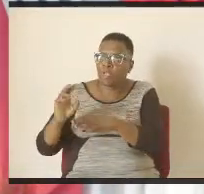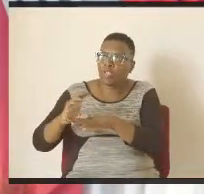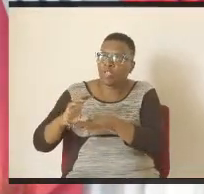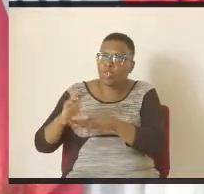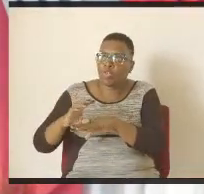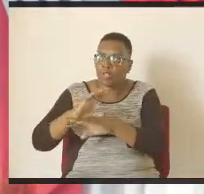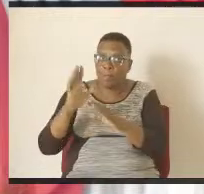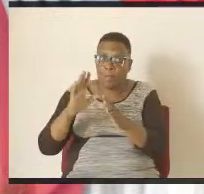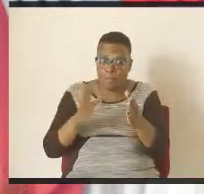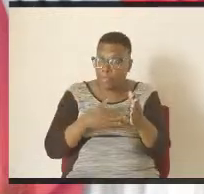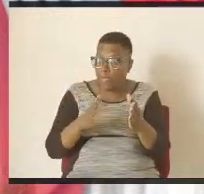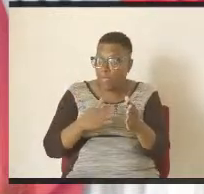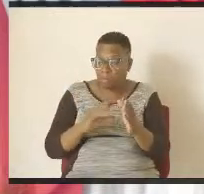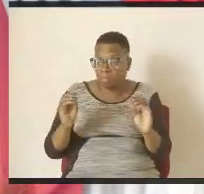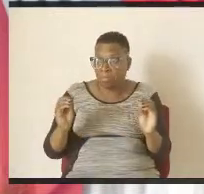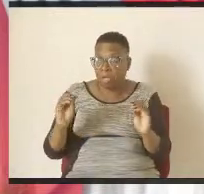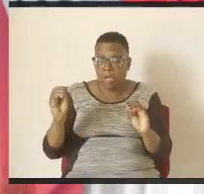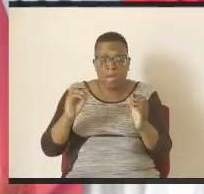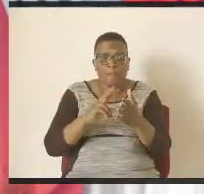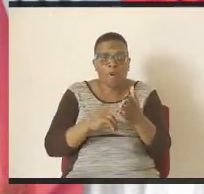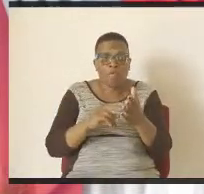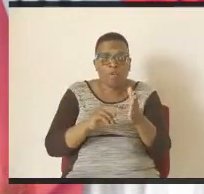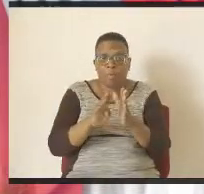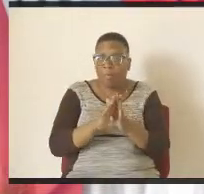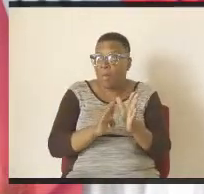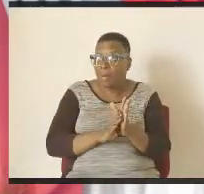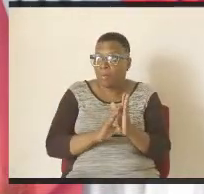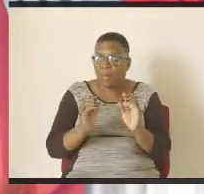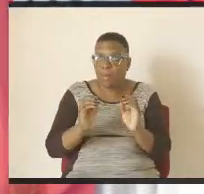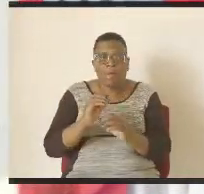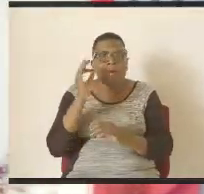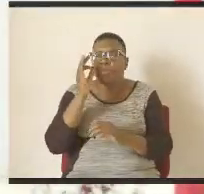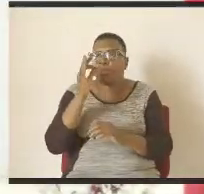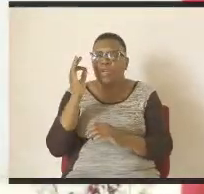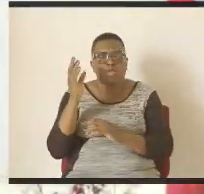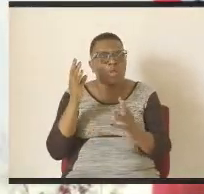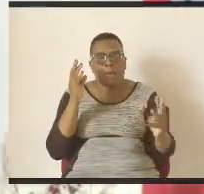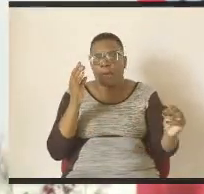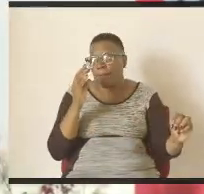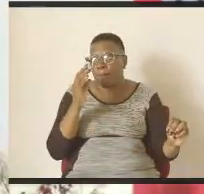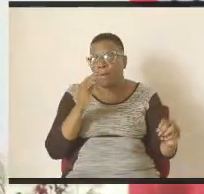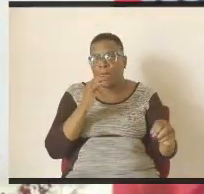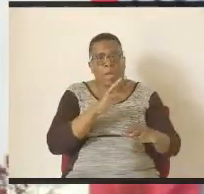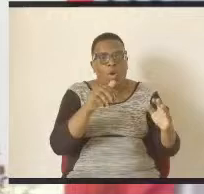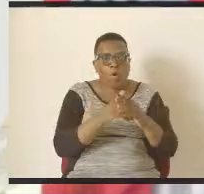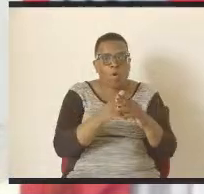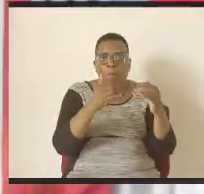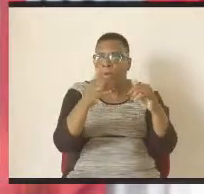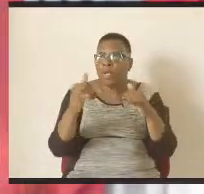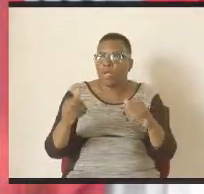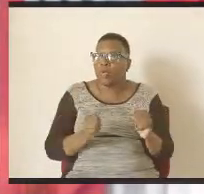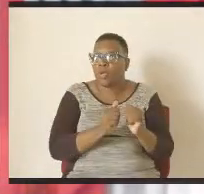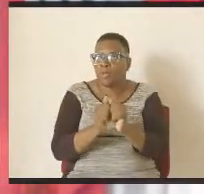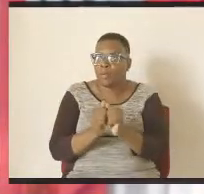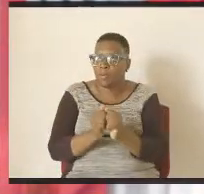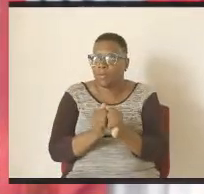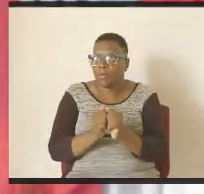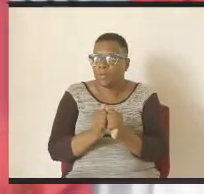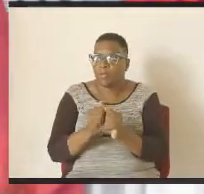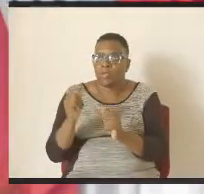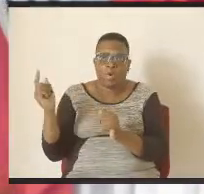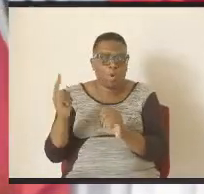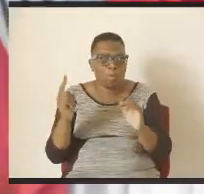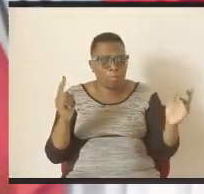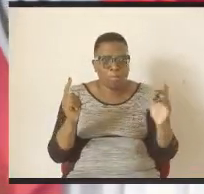songs. I didn't read any scripture. And I didn't preach any message. But you know what? They just came, the door